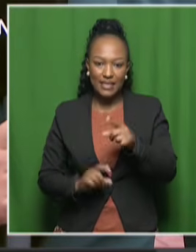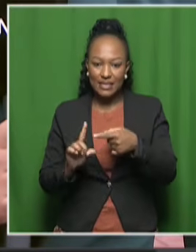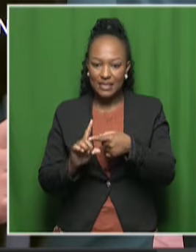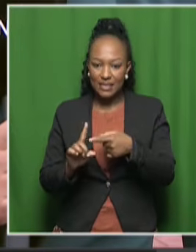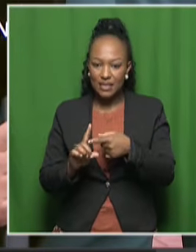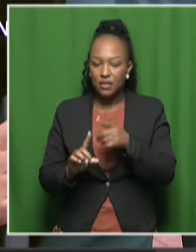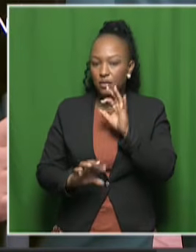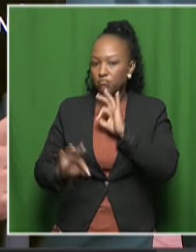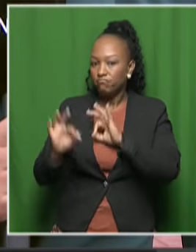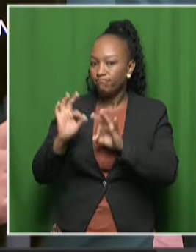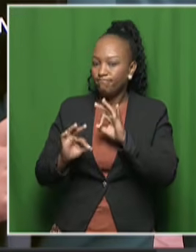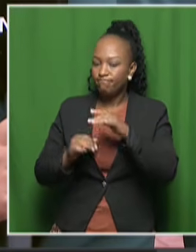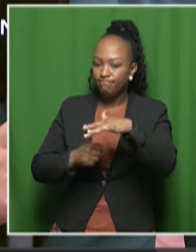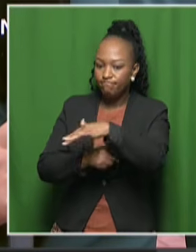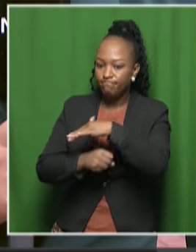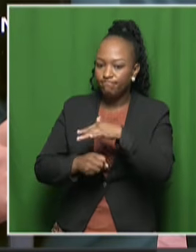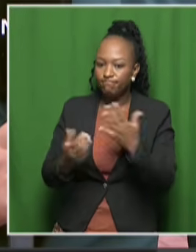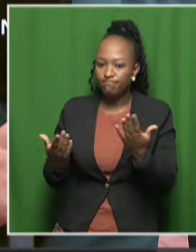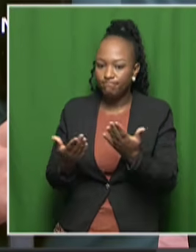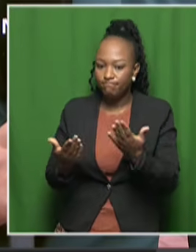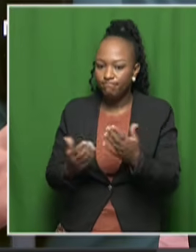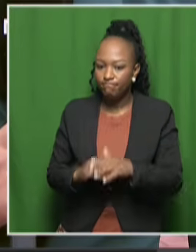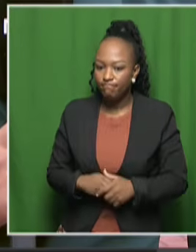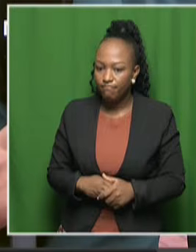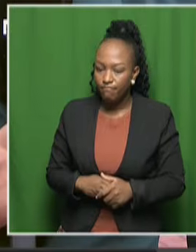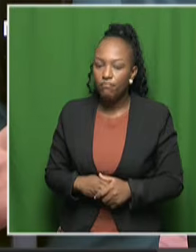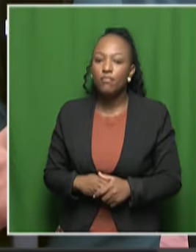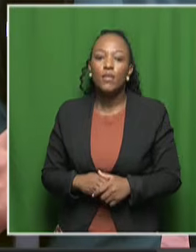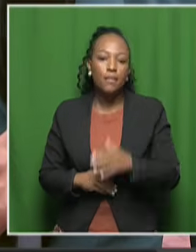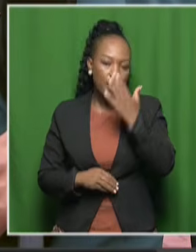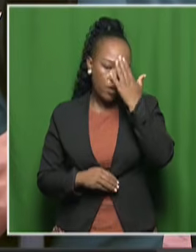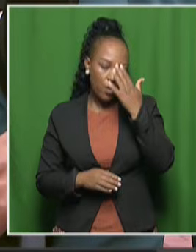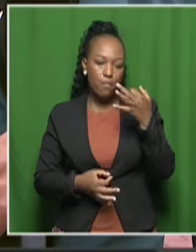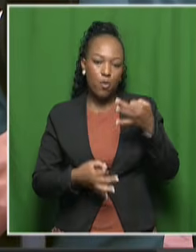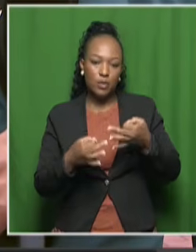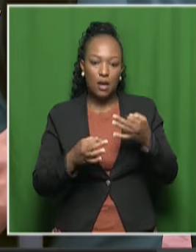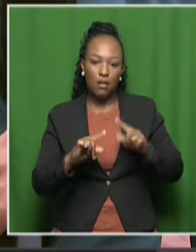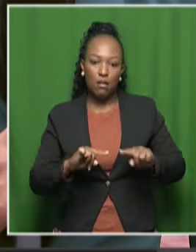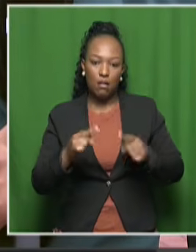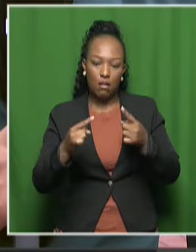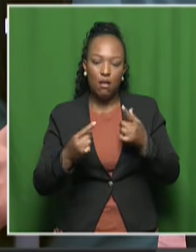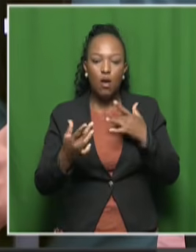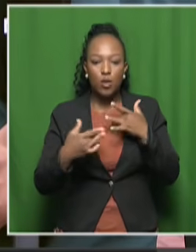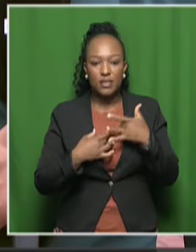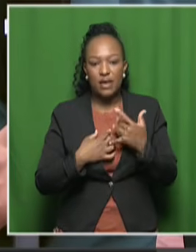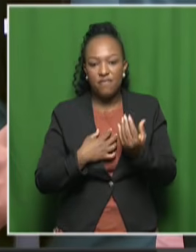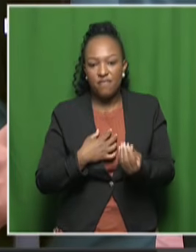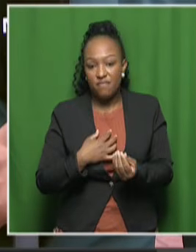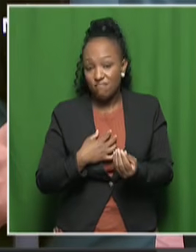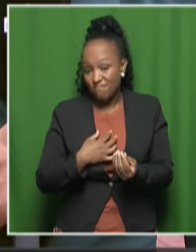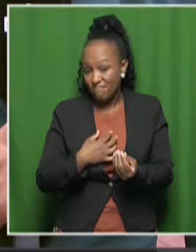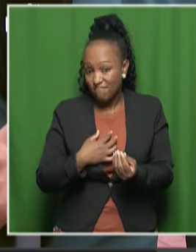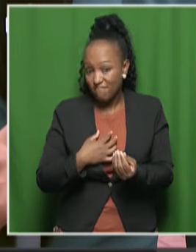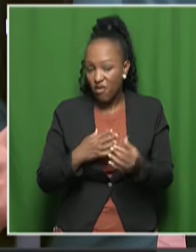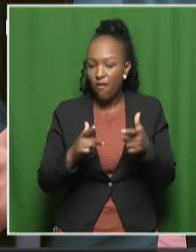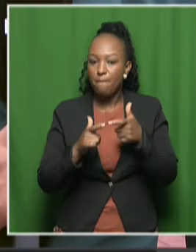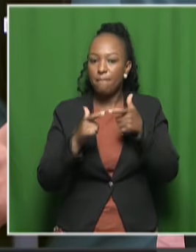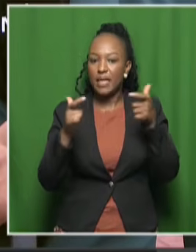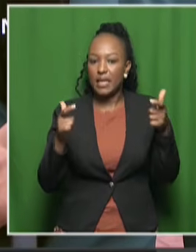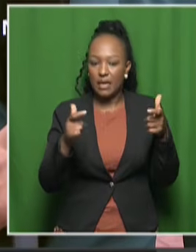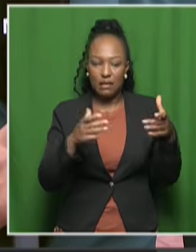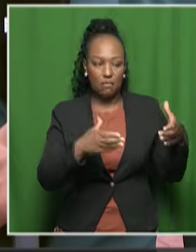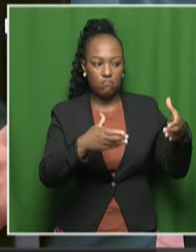to us about the location, Jayed. And I do know that opposition parties have voiced concerns about these big bronze statues,